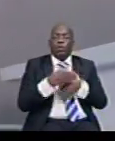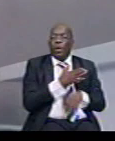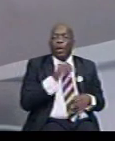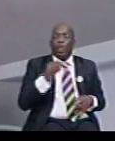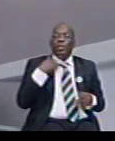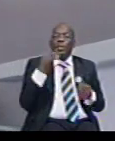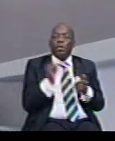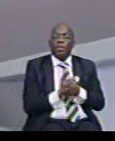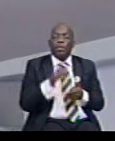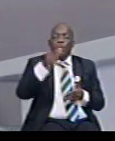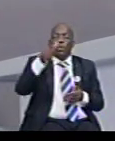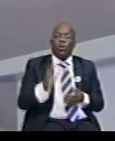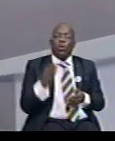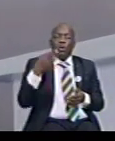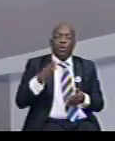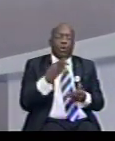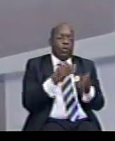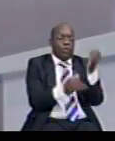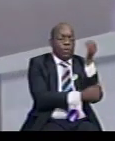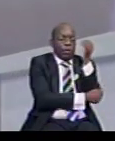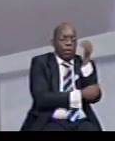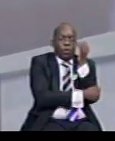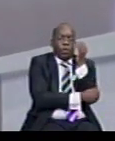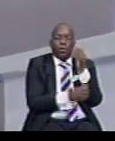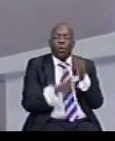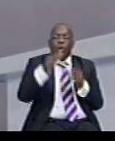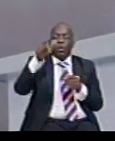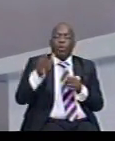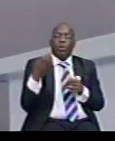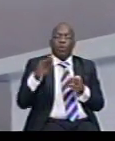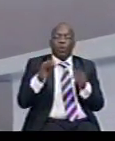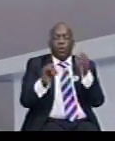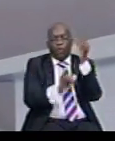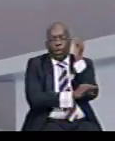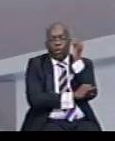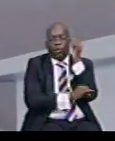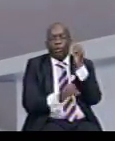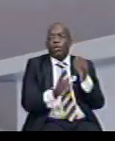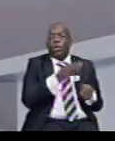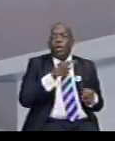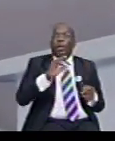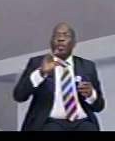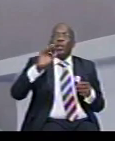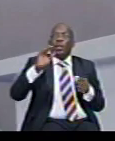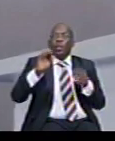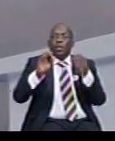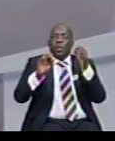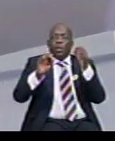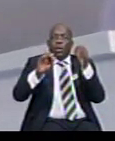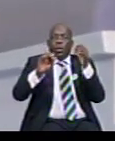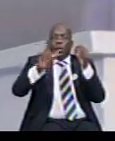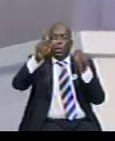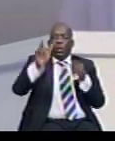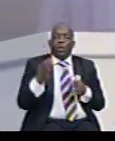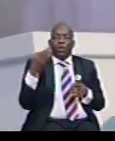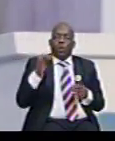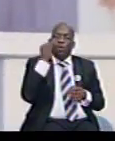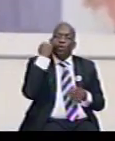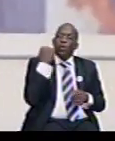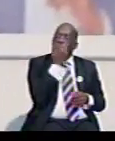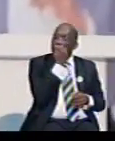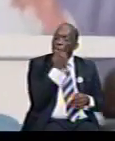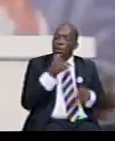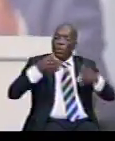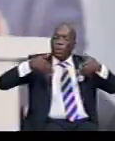of Abraham, and the God of Isaac, and the God of Israel, let the people